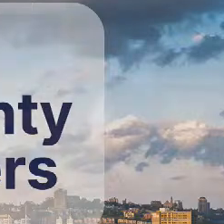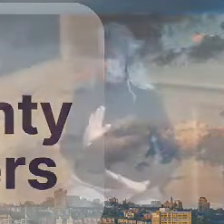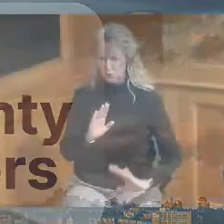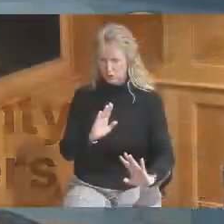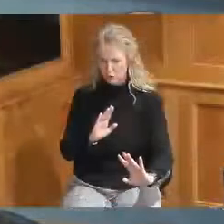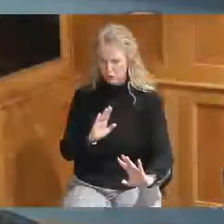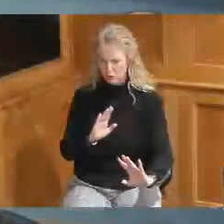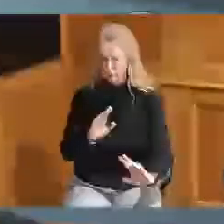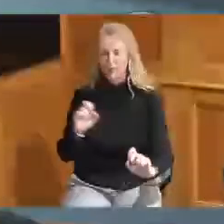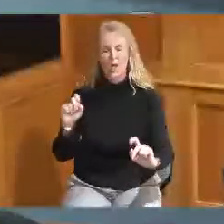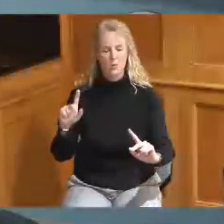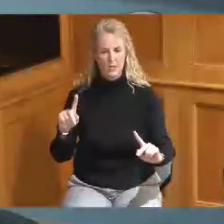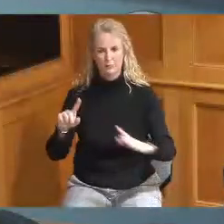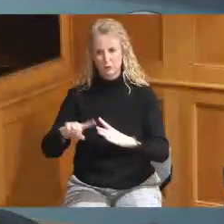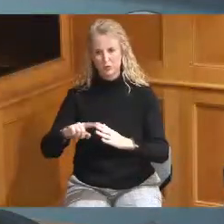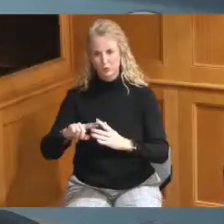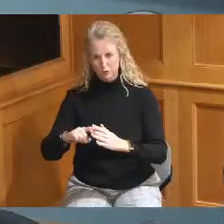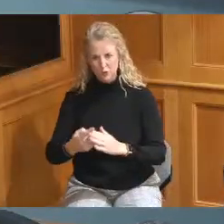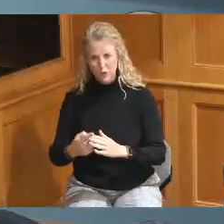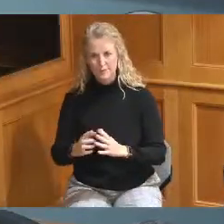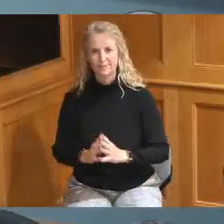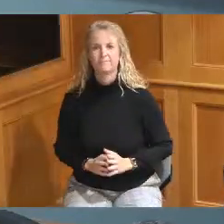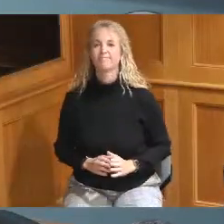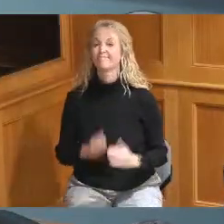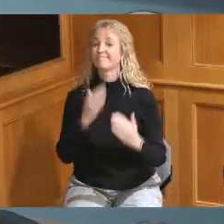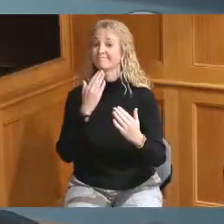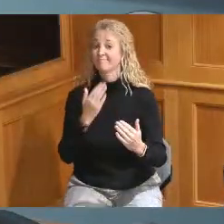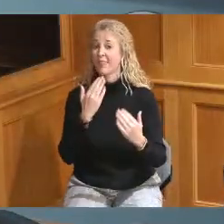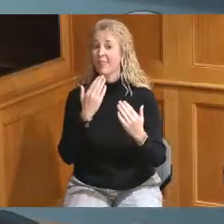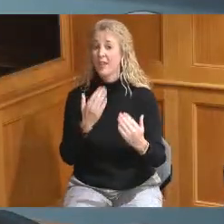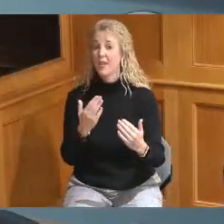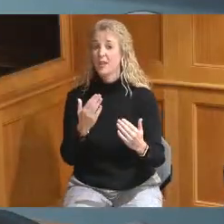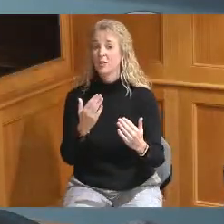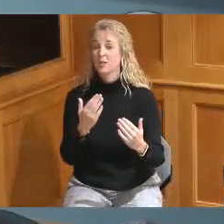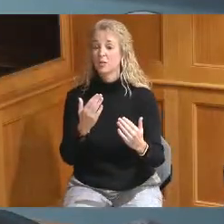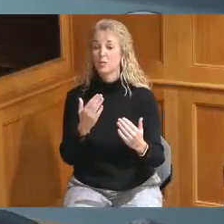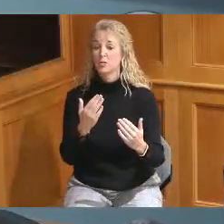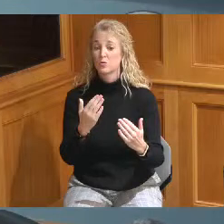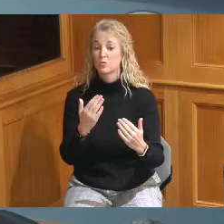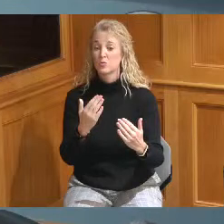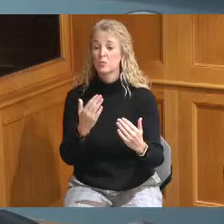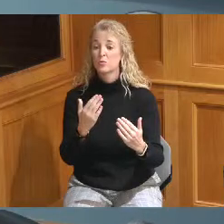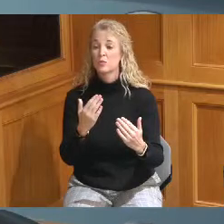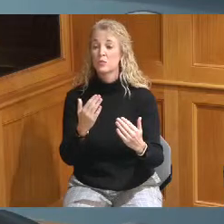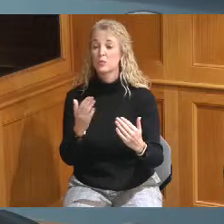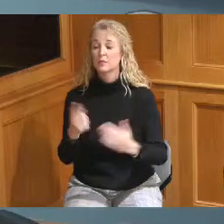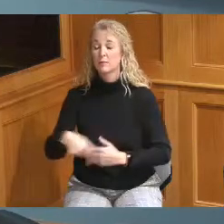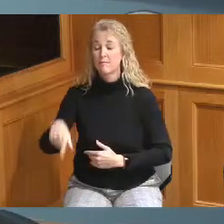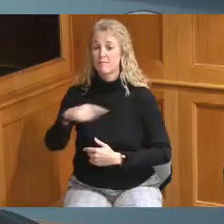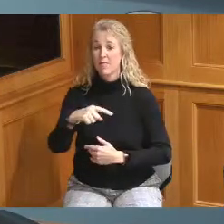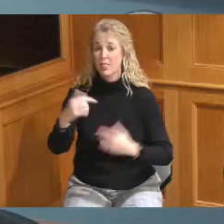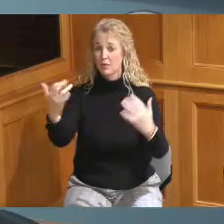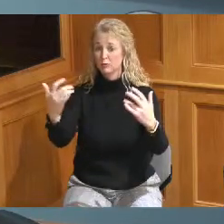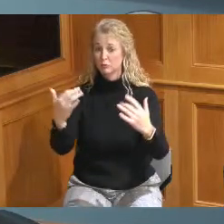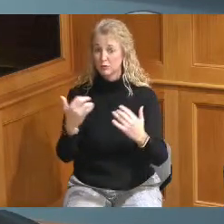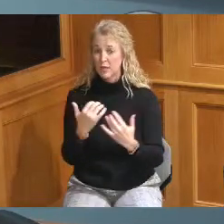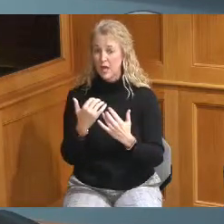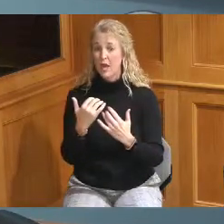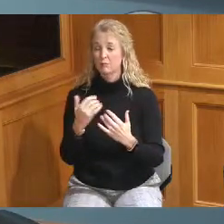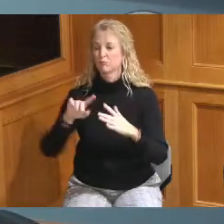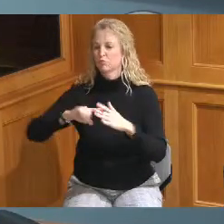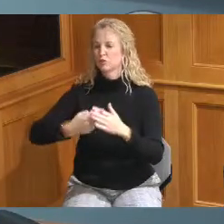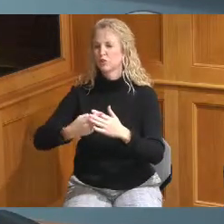Okay, good afternoon. Thank you for attending. We're calling the